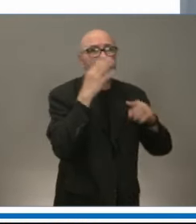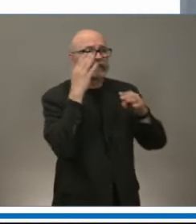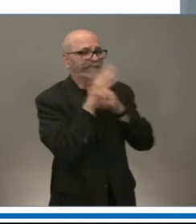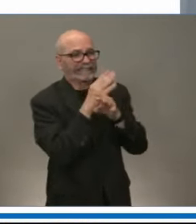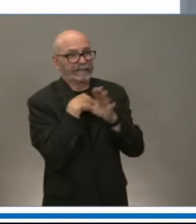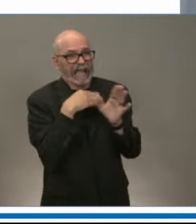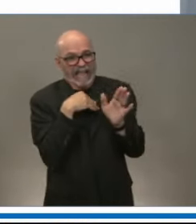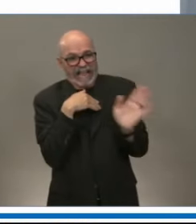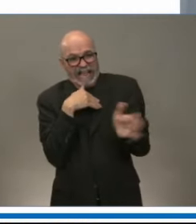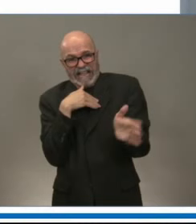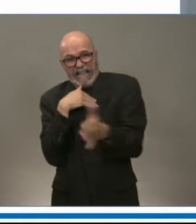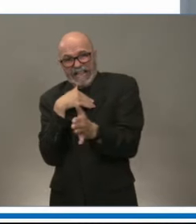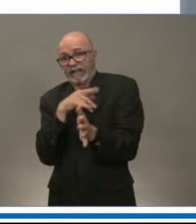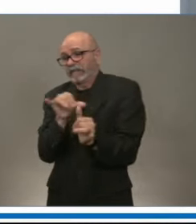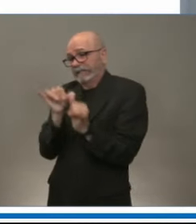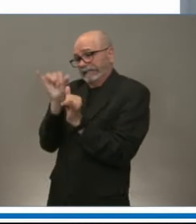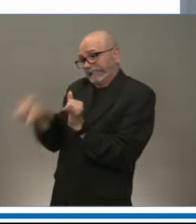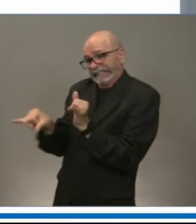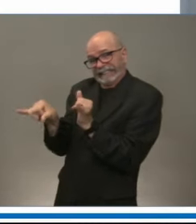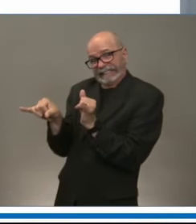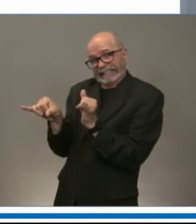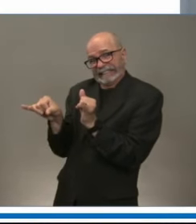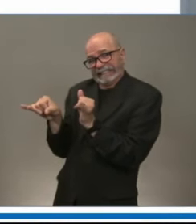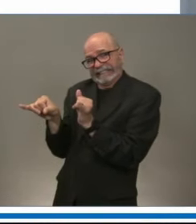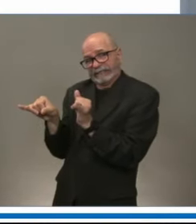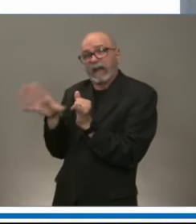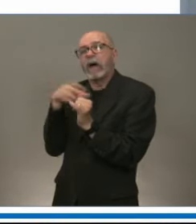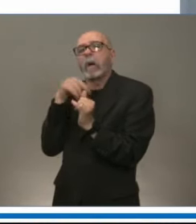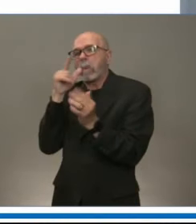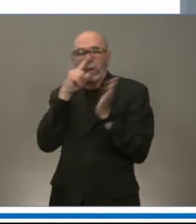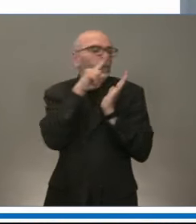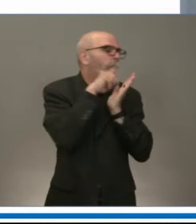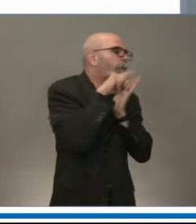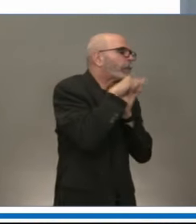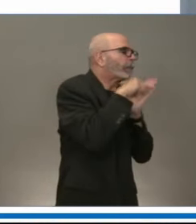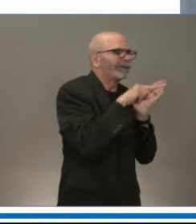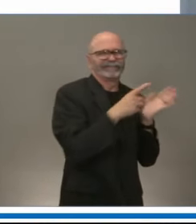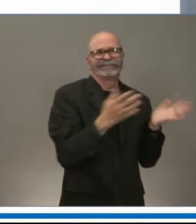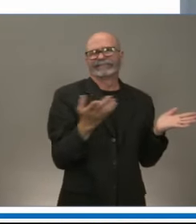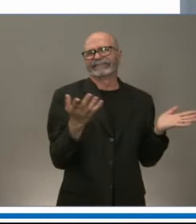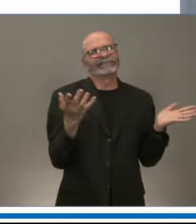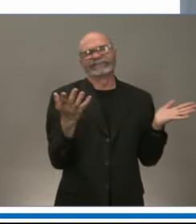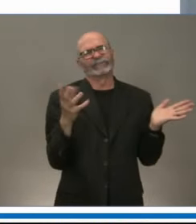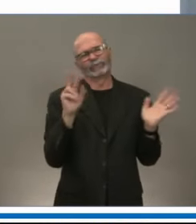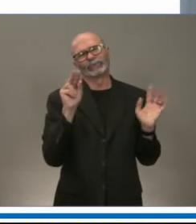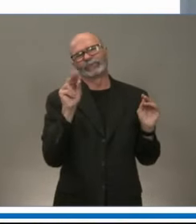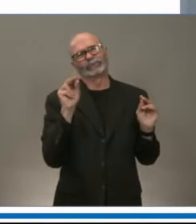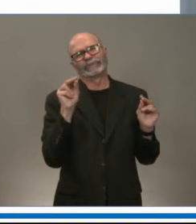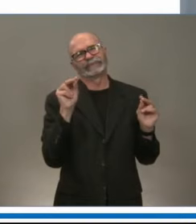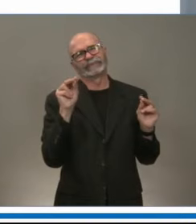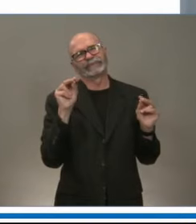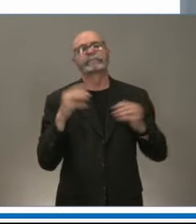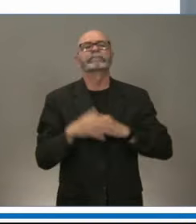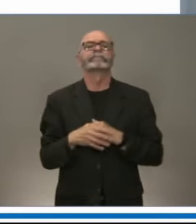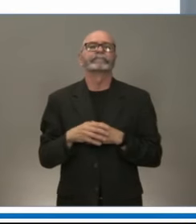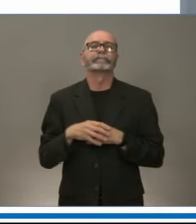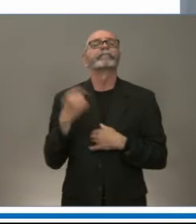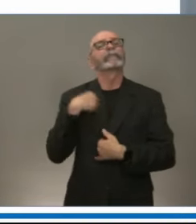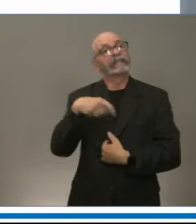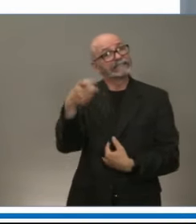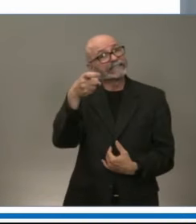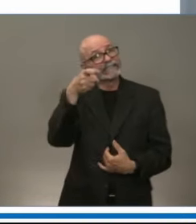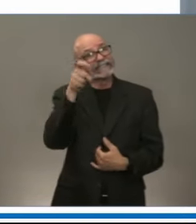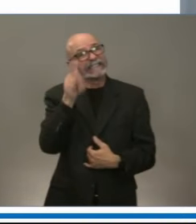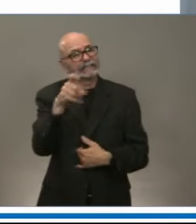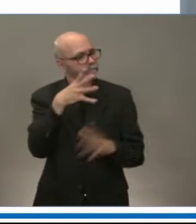address the circumstances around it. So of course we wouldn't do that. But we need everyone to be upfront